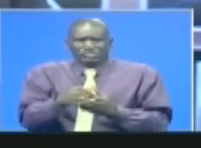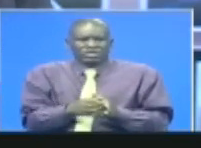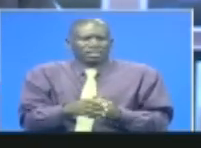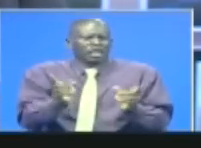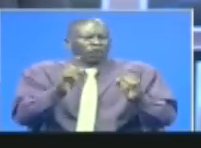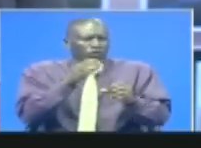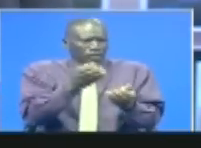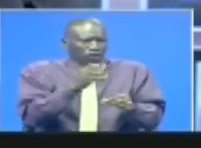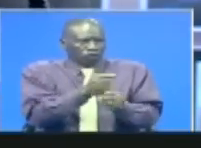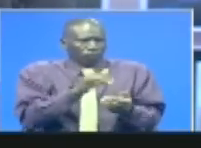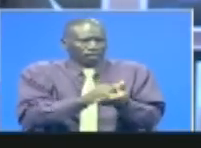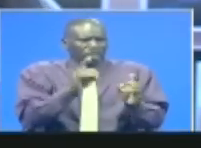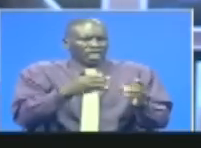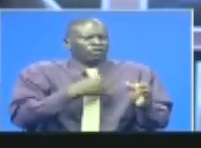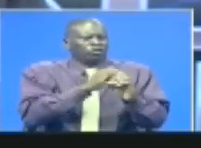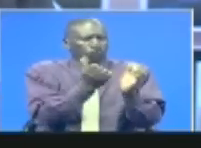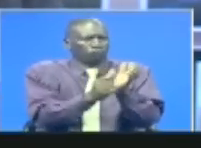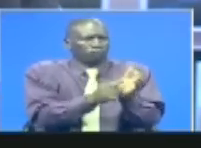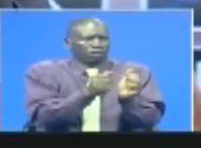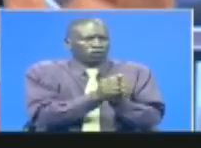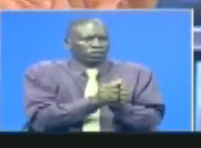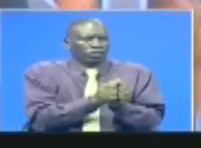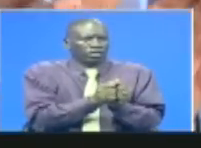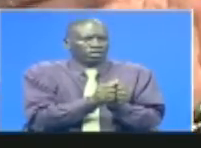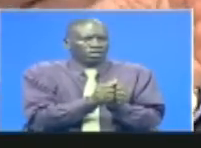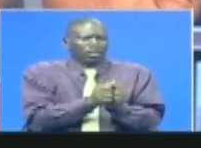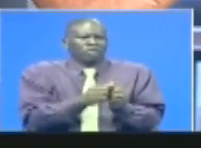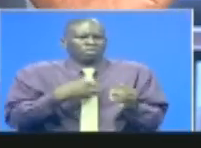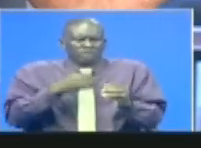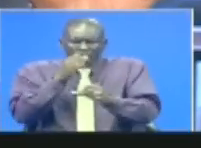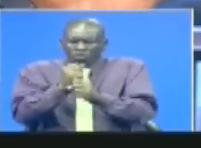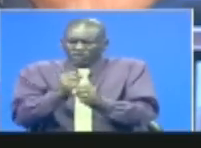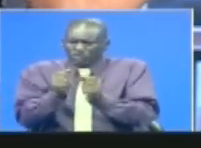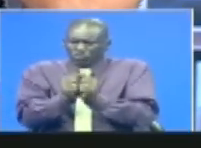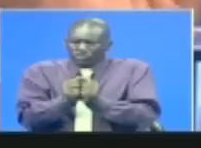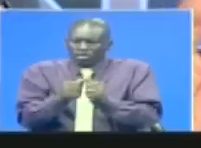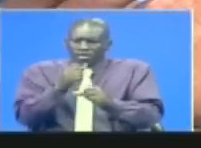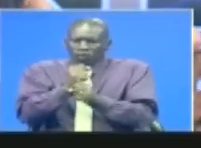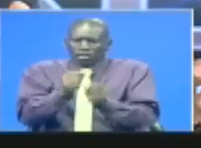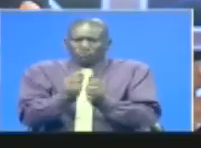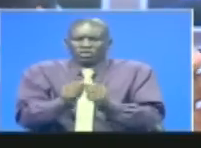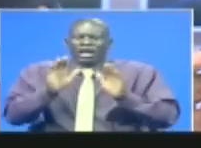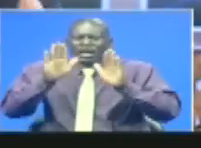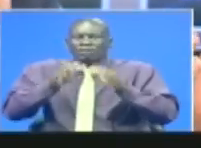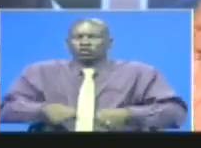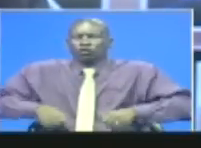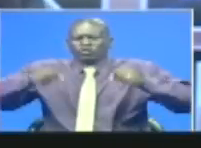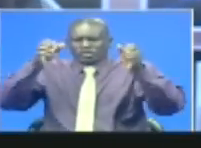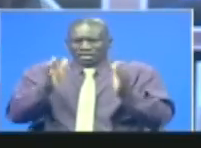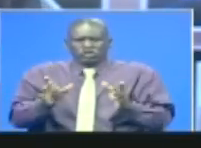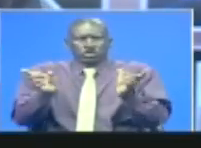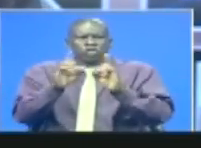need to do that. I don't have issues with... I'm dealing with, a campaign of issues, not